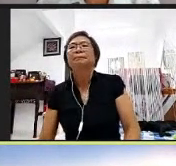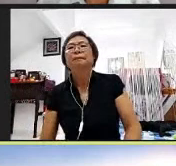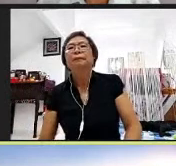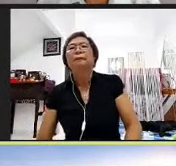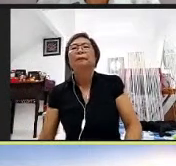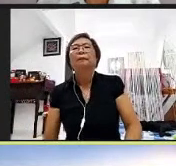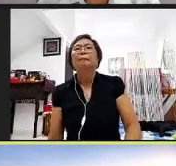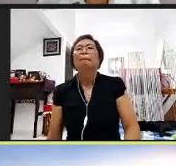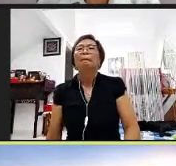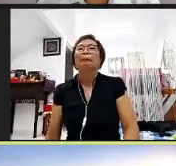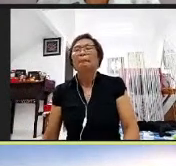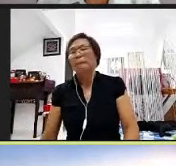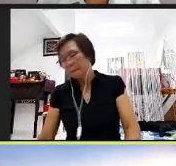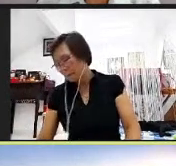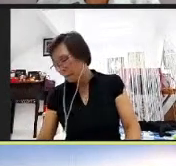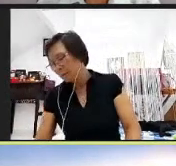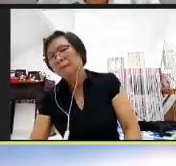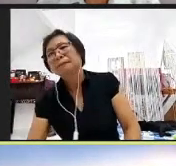Oh.